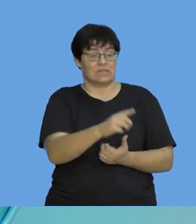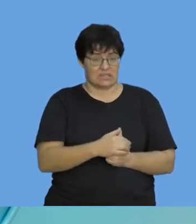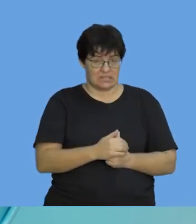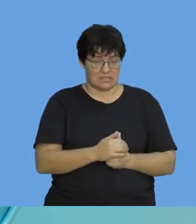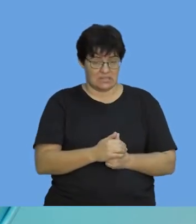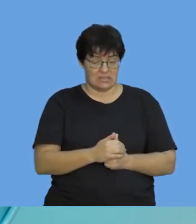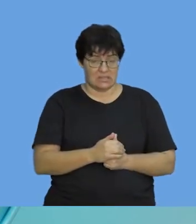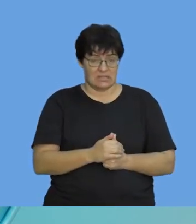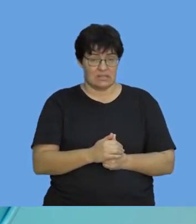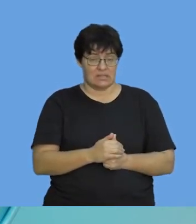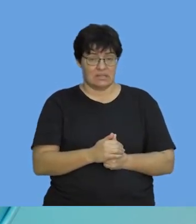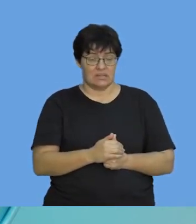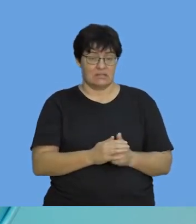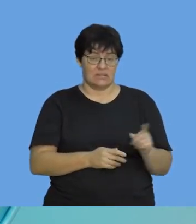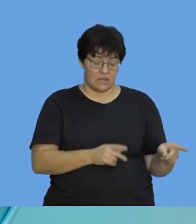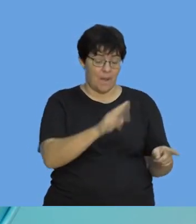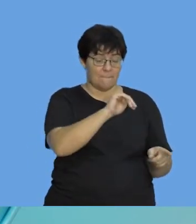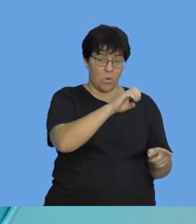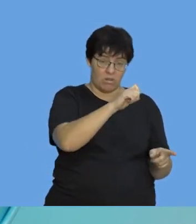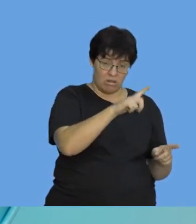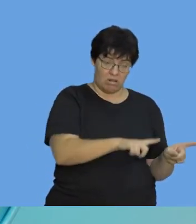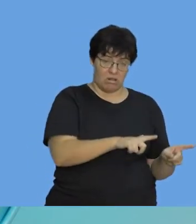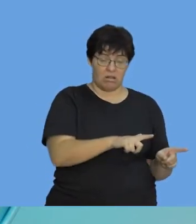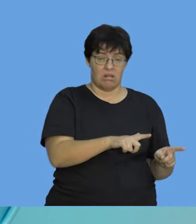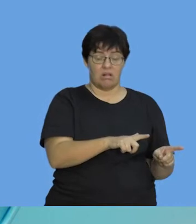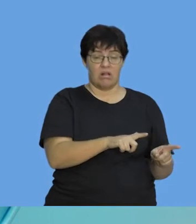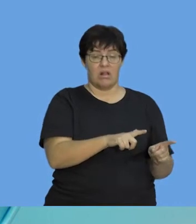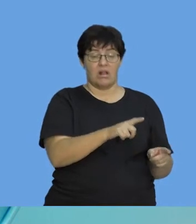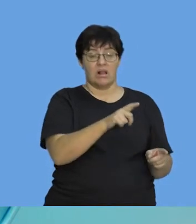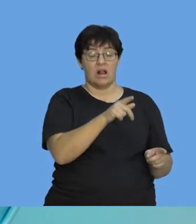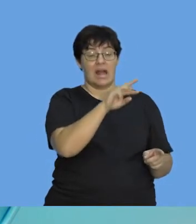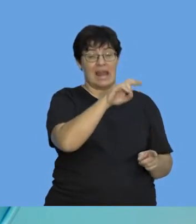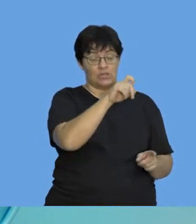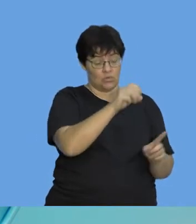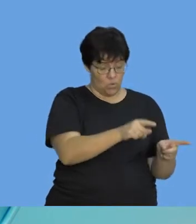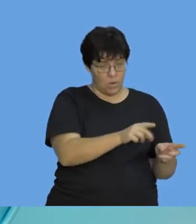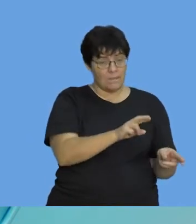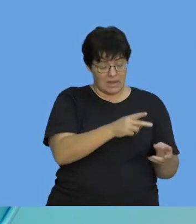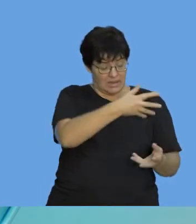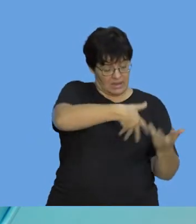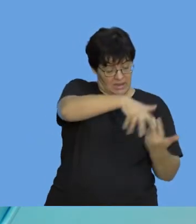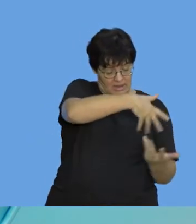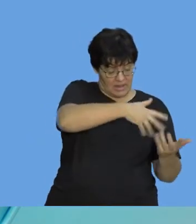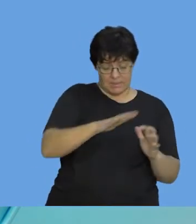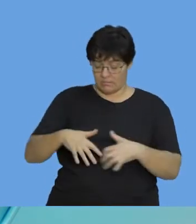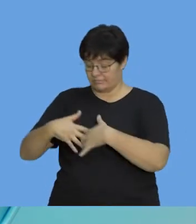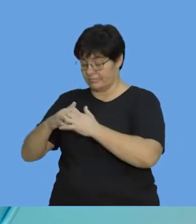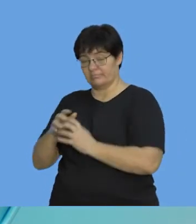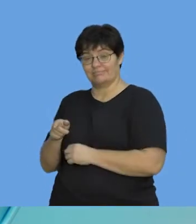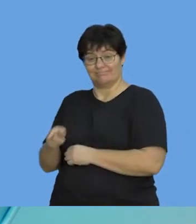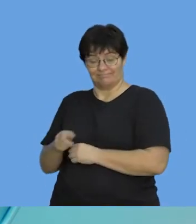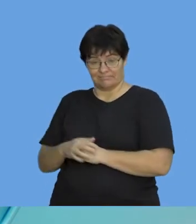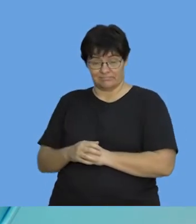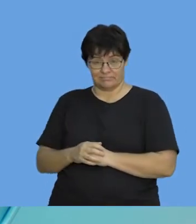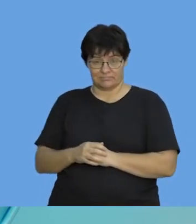very, very important, that this is the mole ratio in which these substances react with each other to form the products. Having